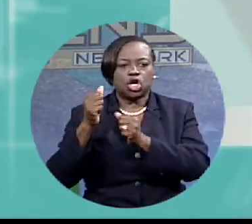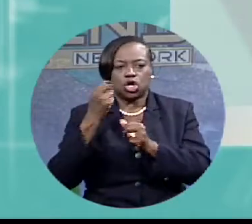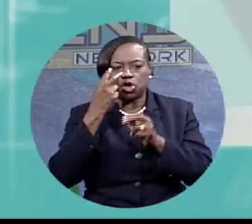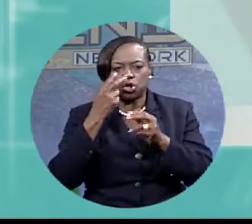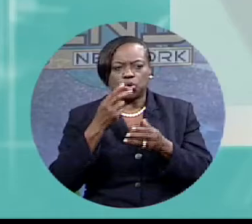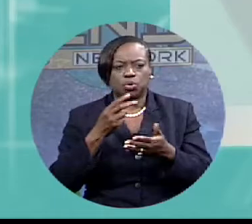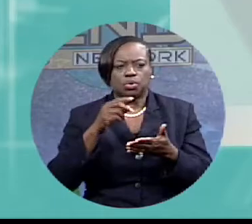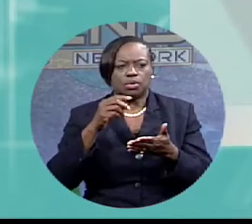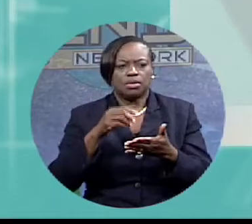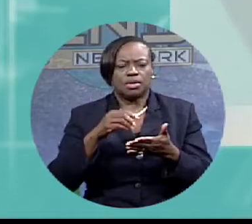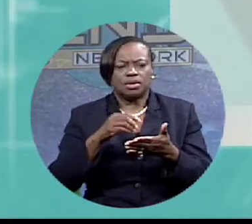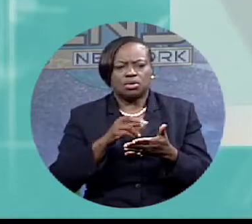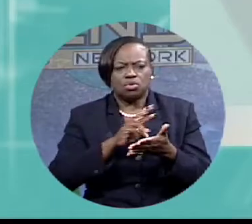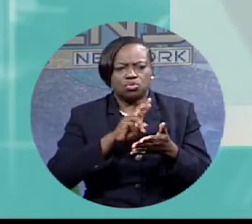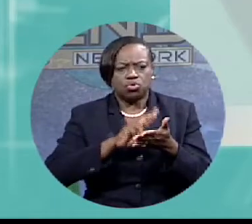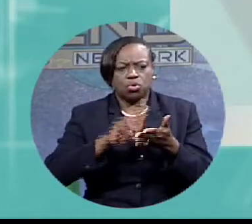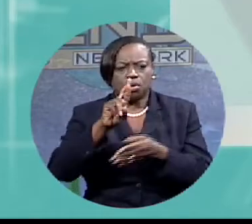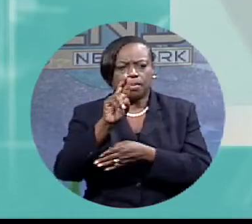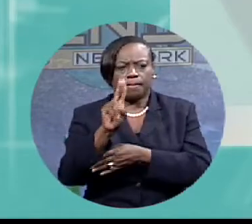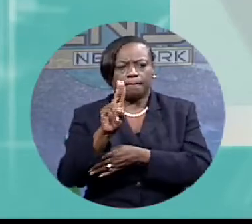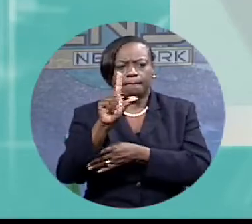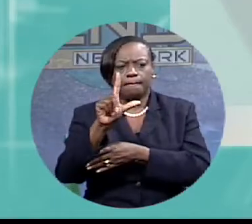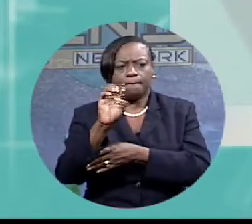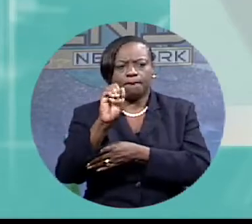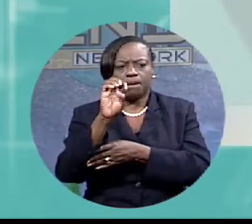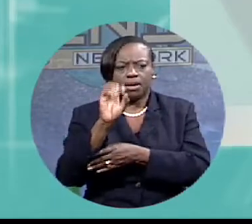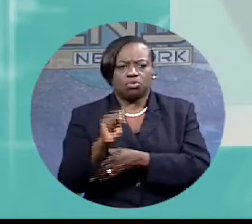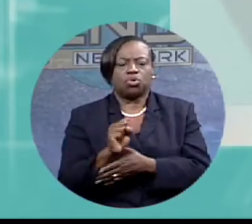our interactive poll on our website,